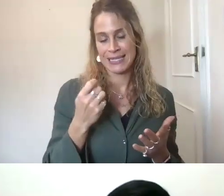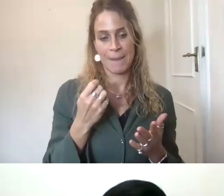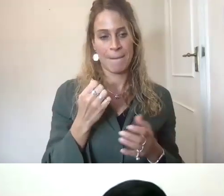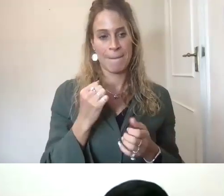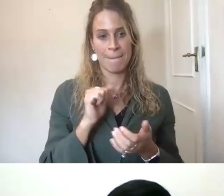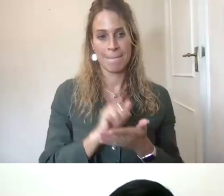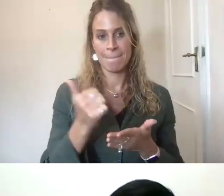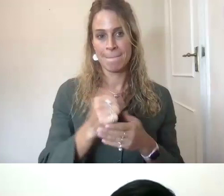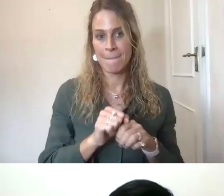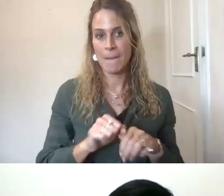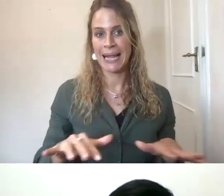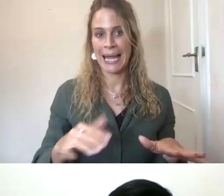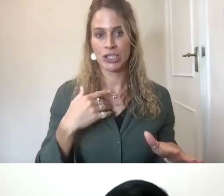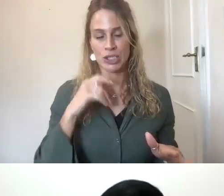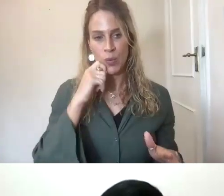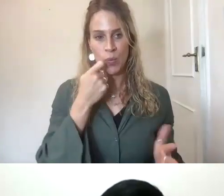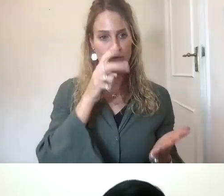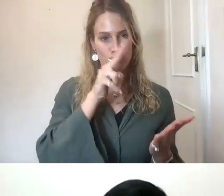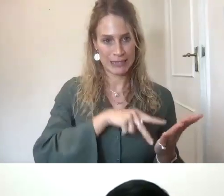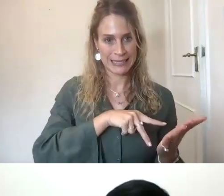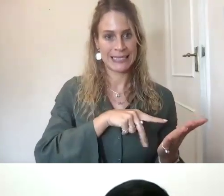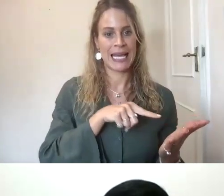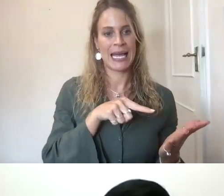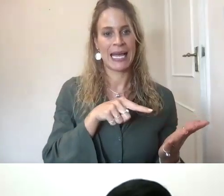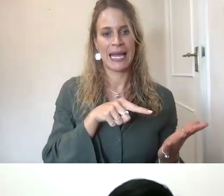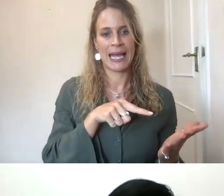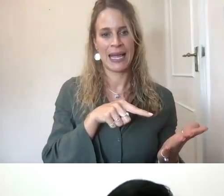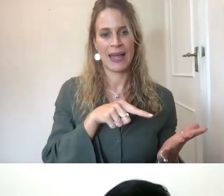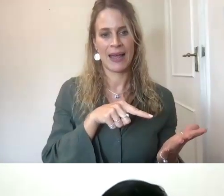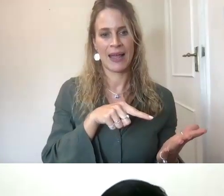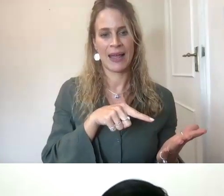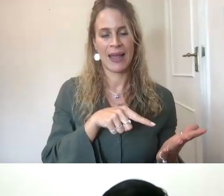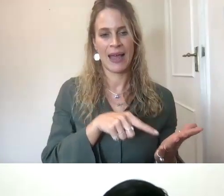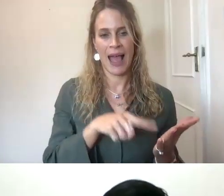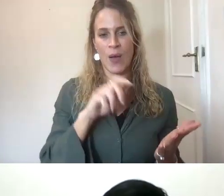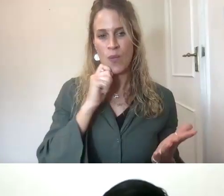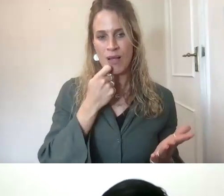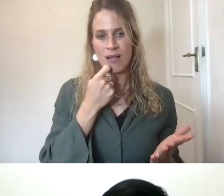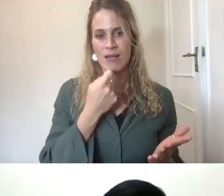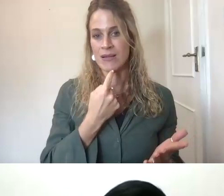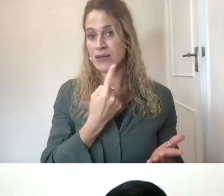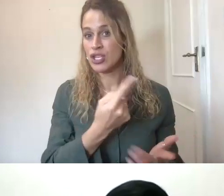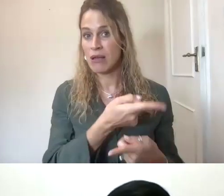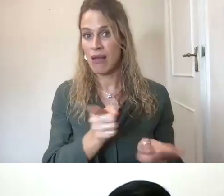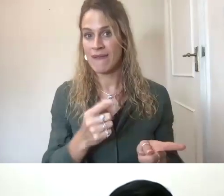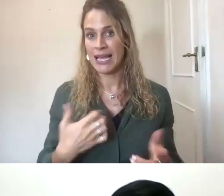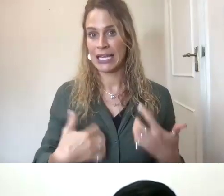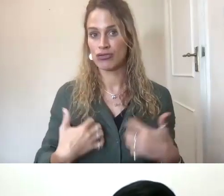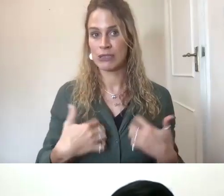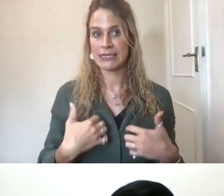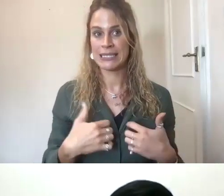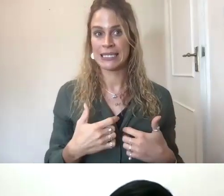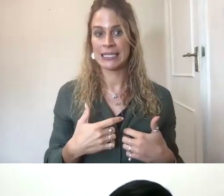I get, and then I read, and that's how I know. And so I would suggest anybody interested in